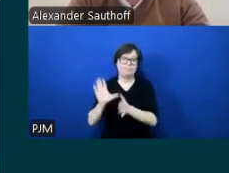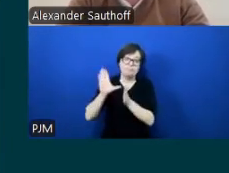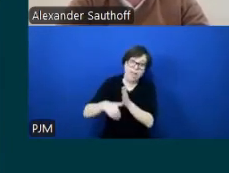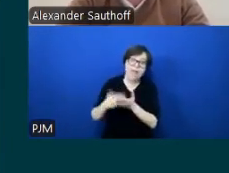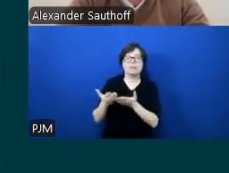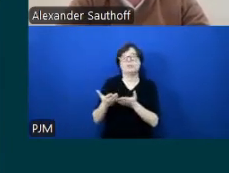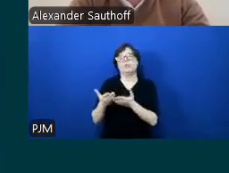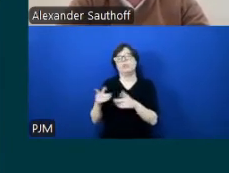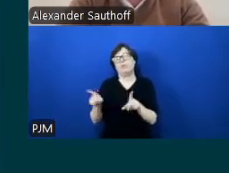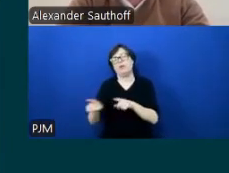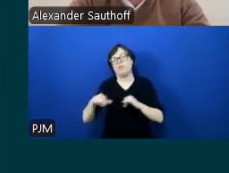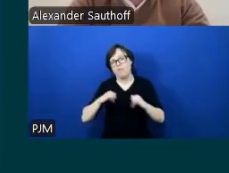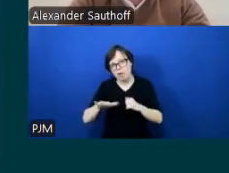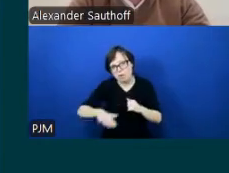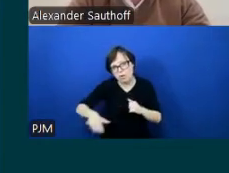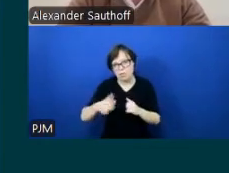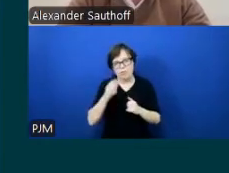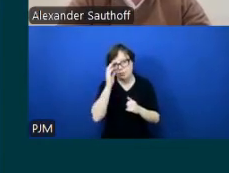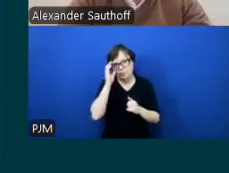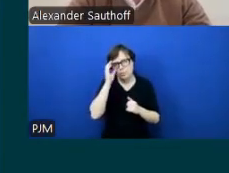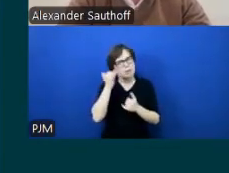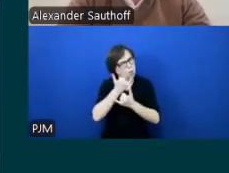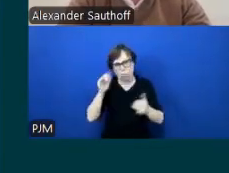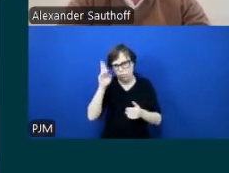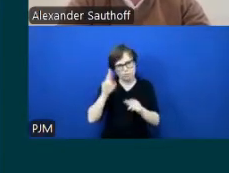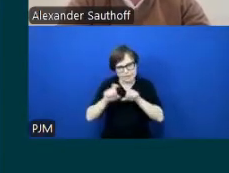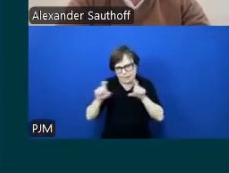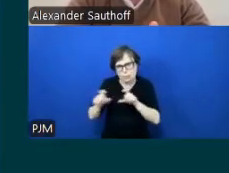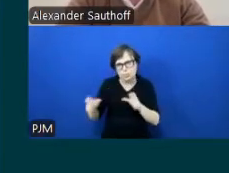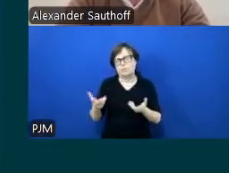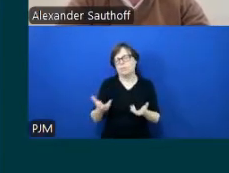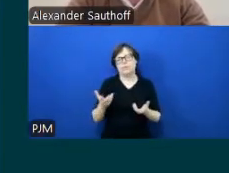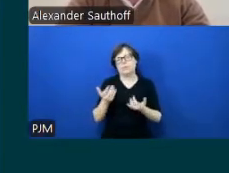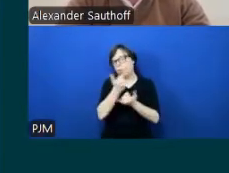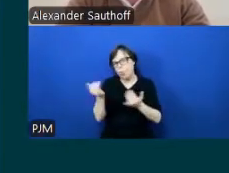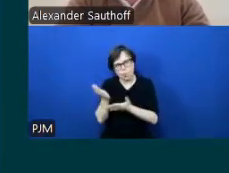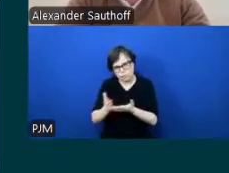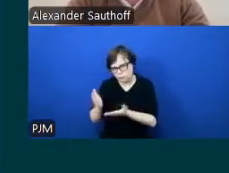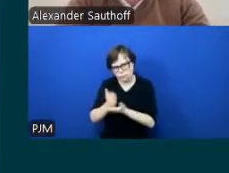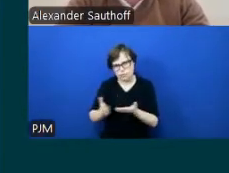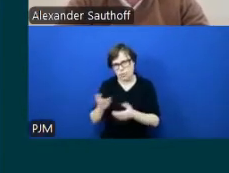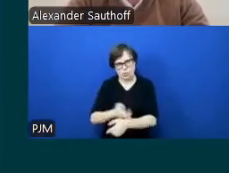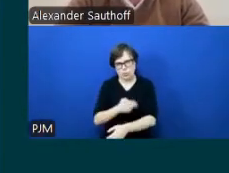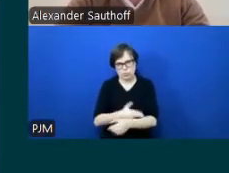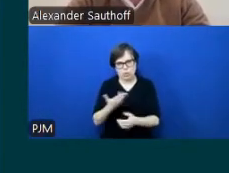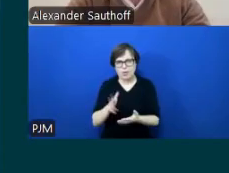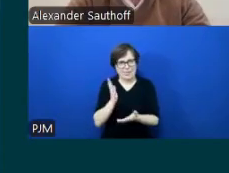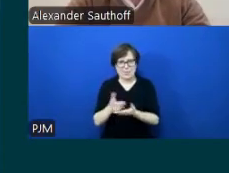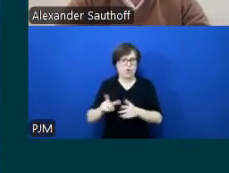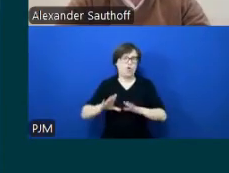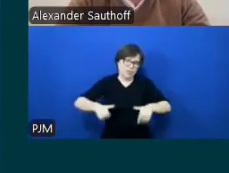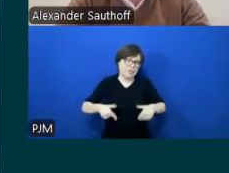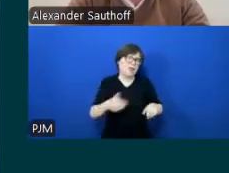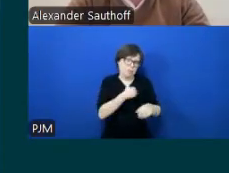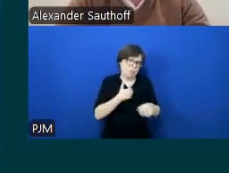different departments to work together. We can like this is important as well in Switzerland, but as well as in Poland, I guess.